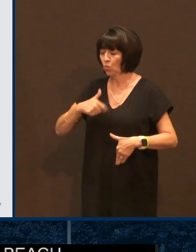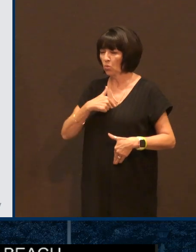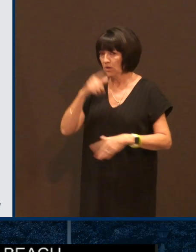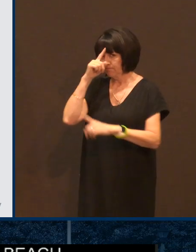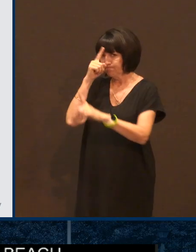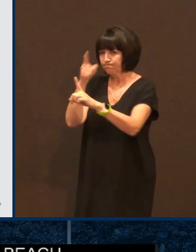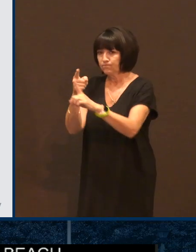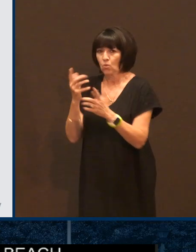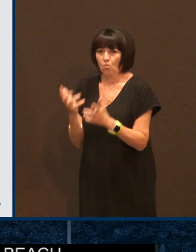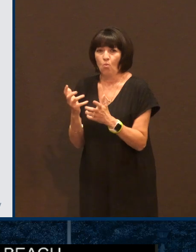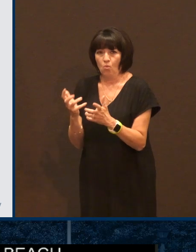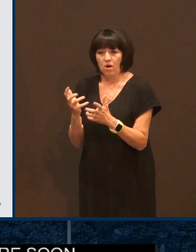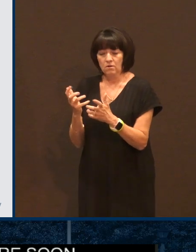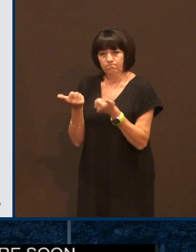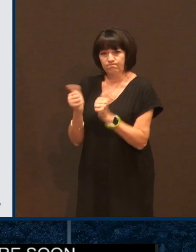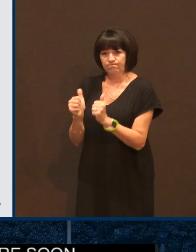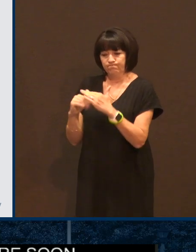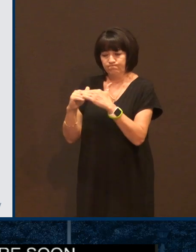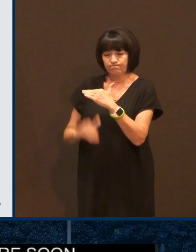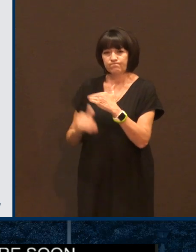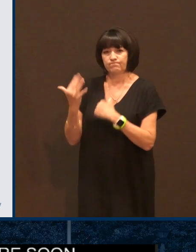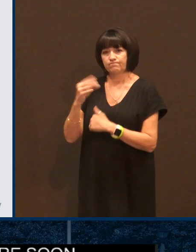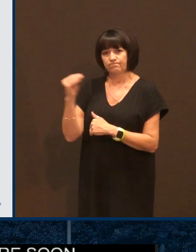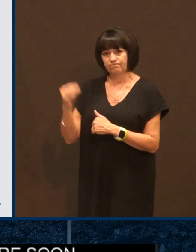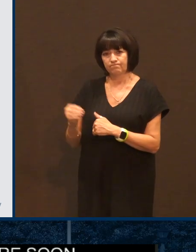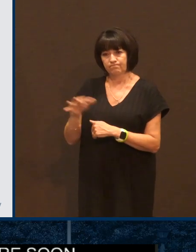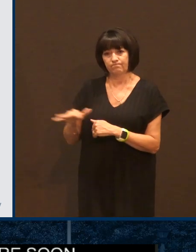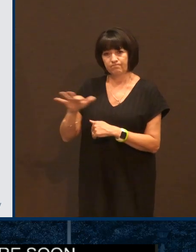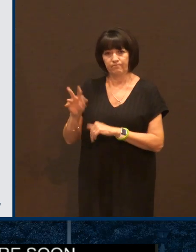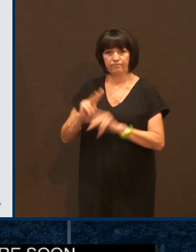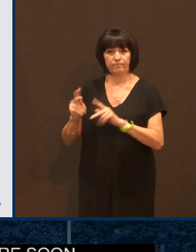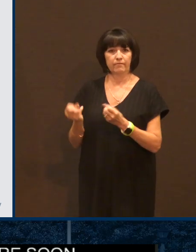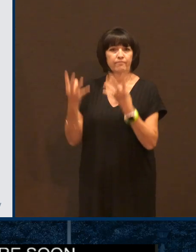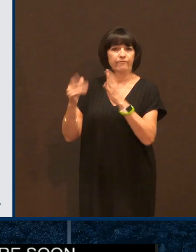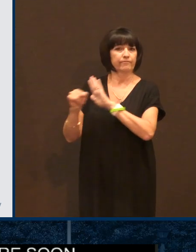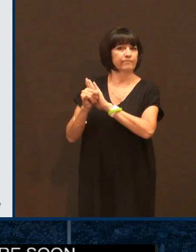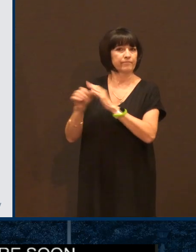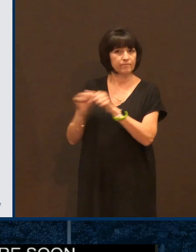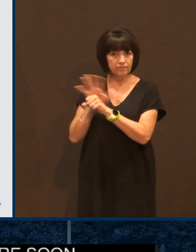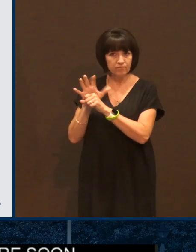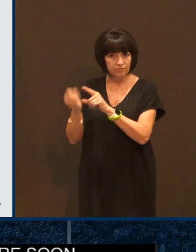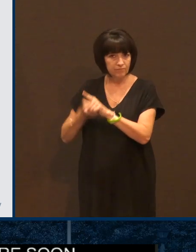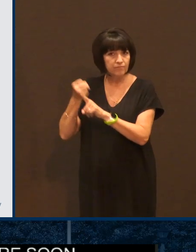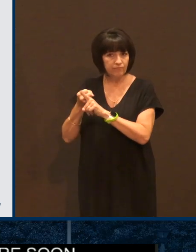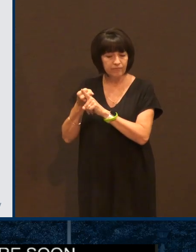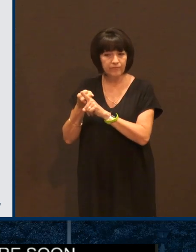just a snapshot of where we've been, how we peaked out there